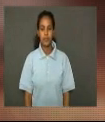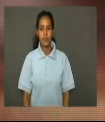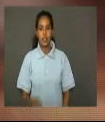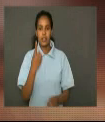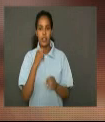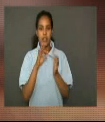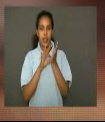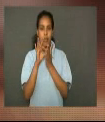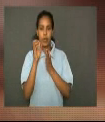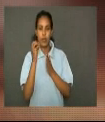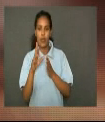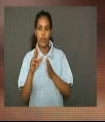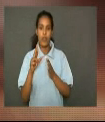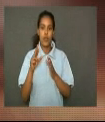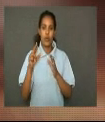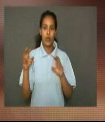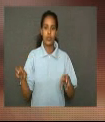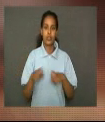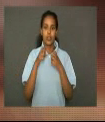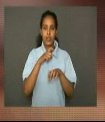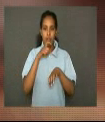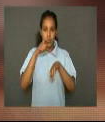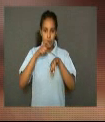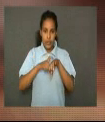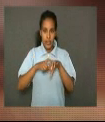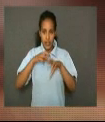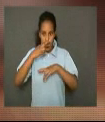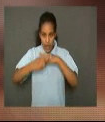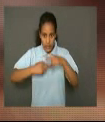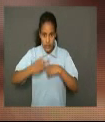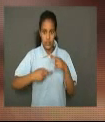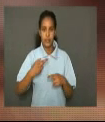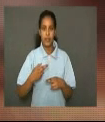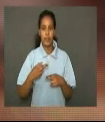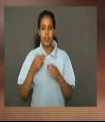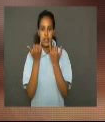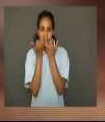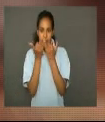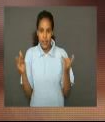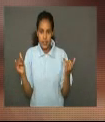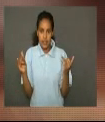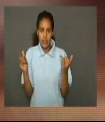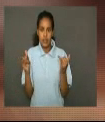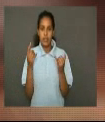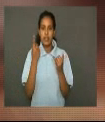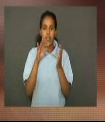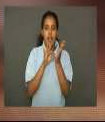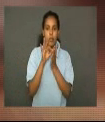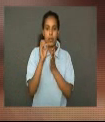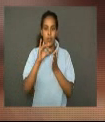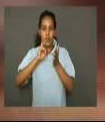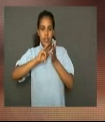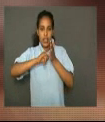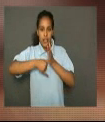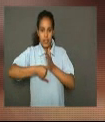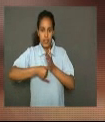The number of collisions during a reaction divided by the number of